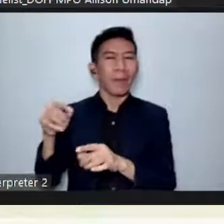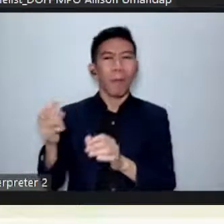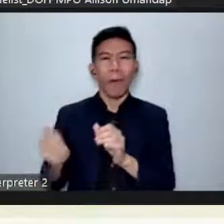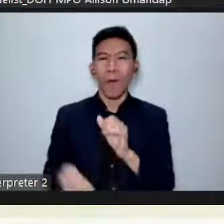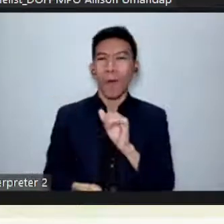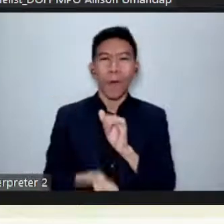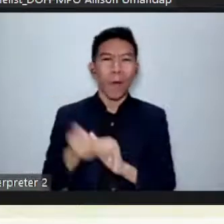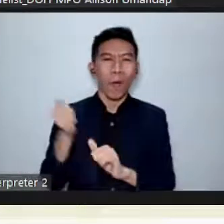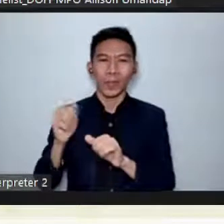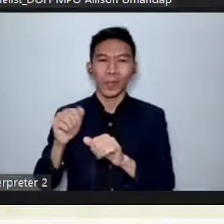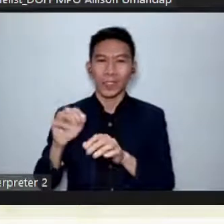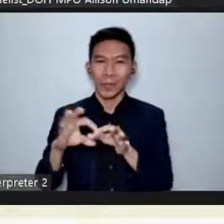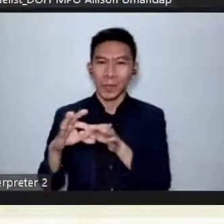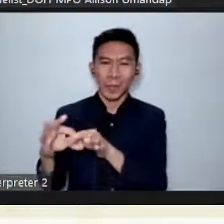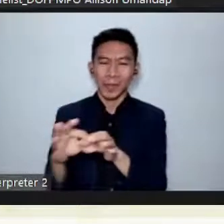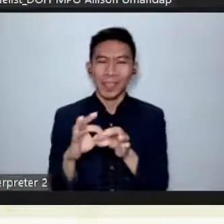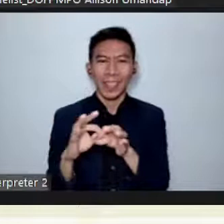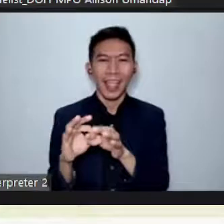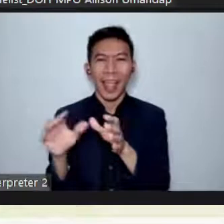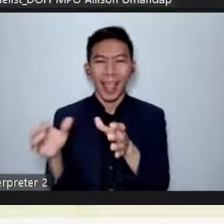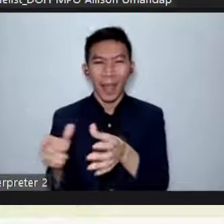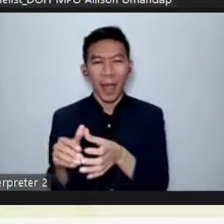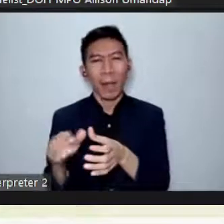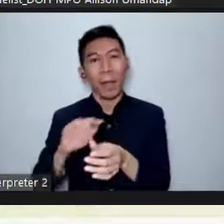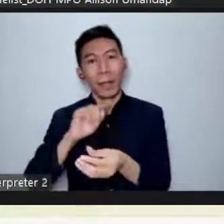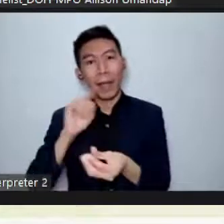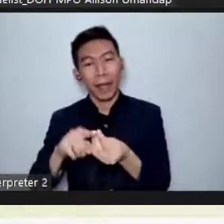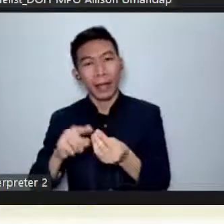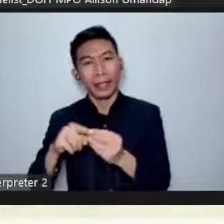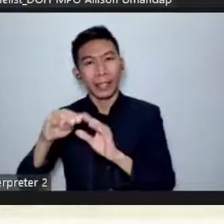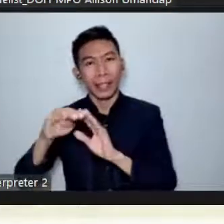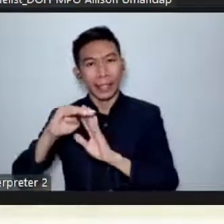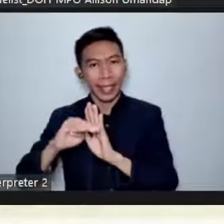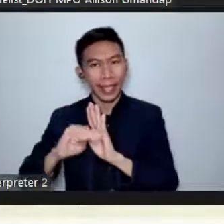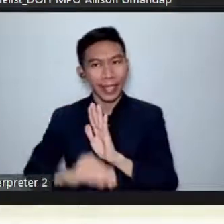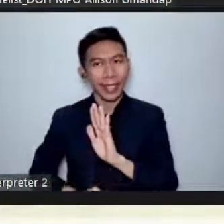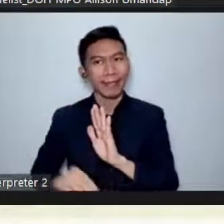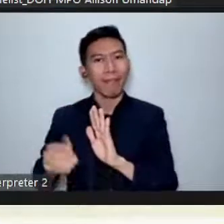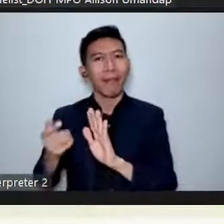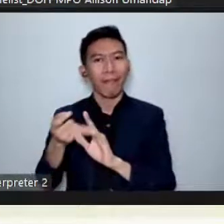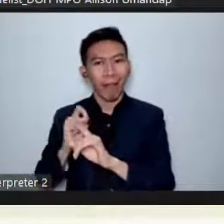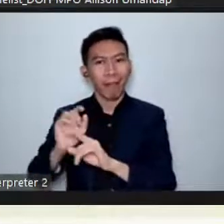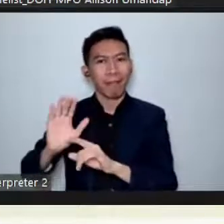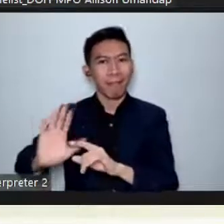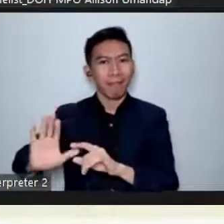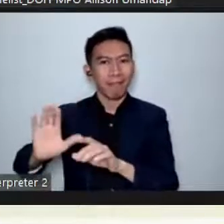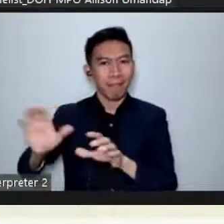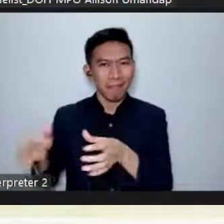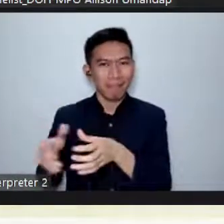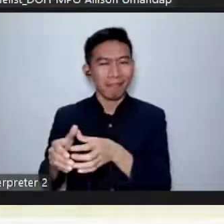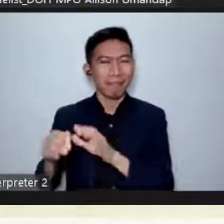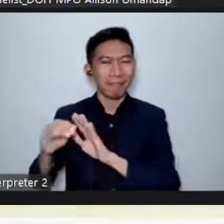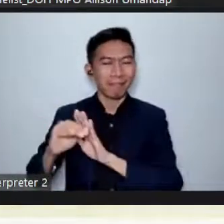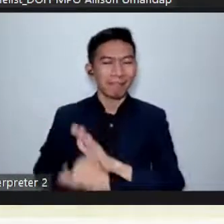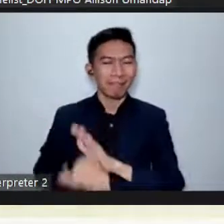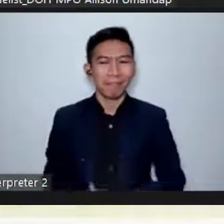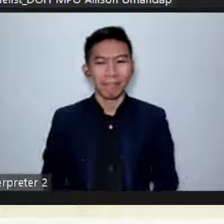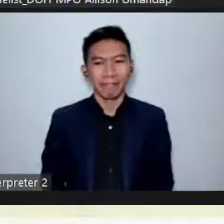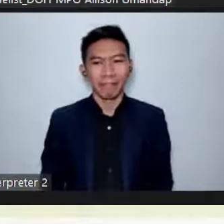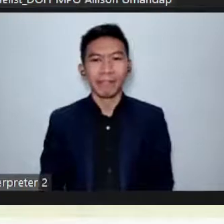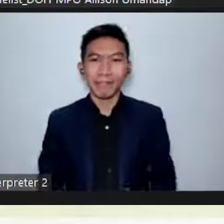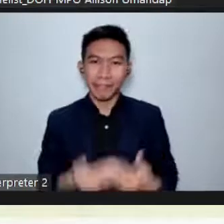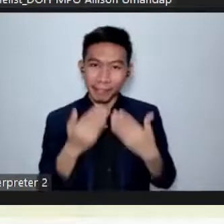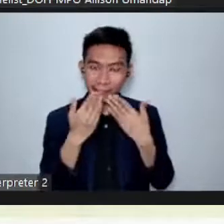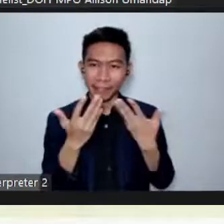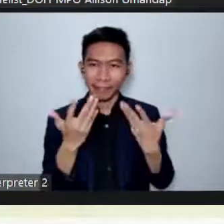intersectoral councils that we have in terms of the guidance that we're really getting from them. So yun lang po. Maraming salamat, ma'am. Thank you. Thank you